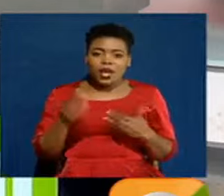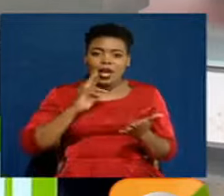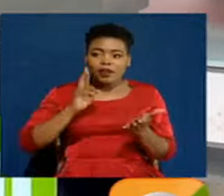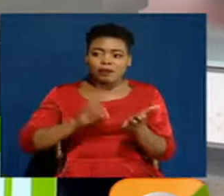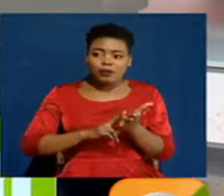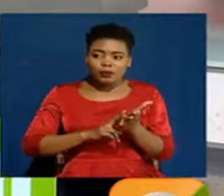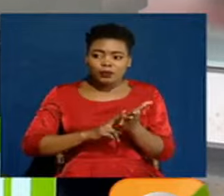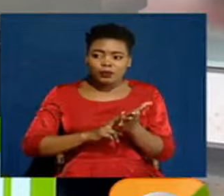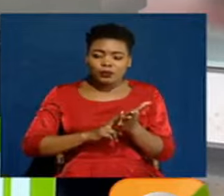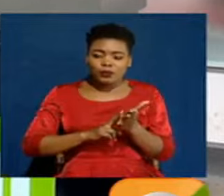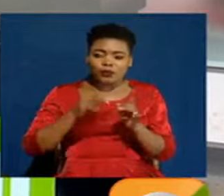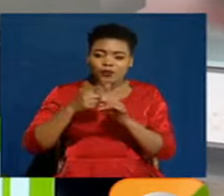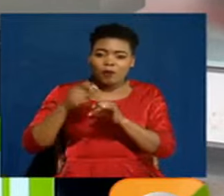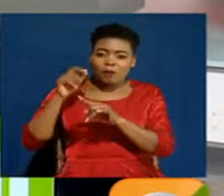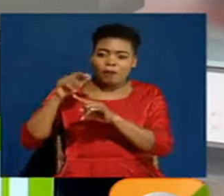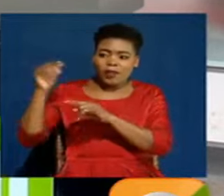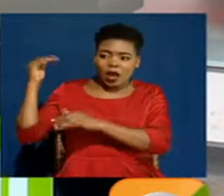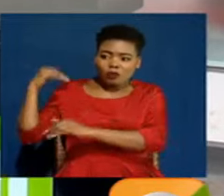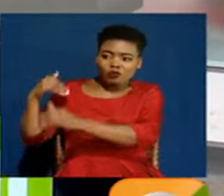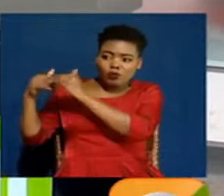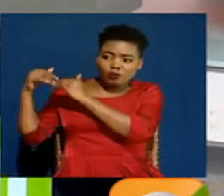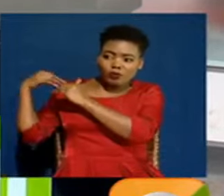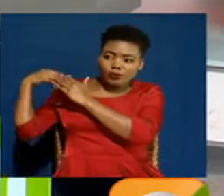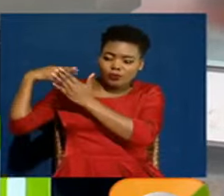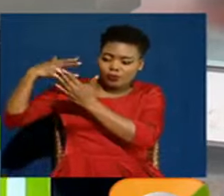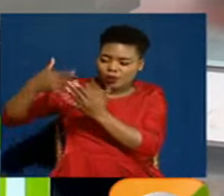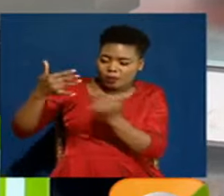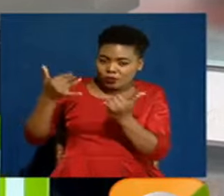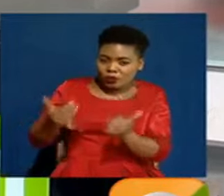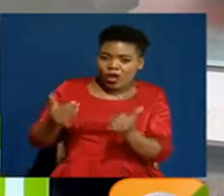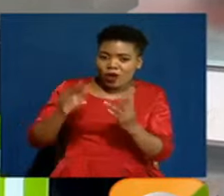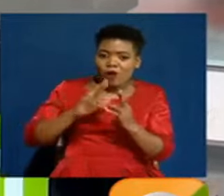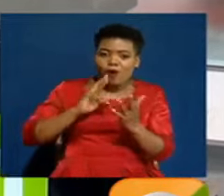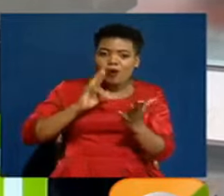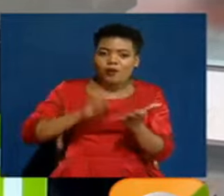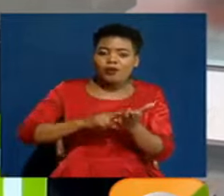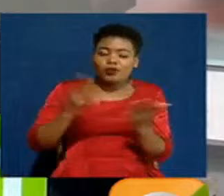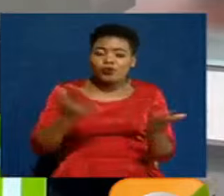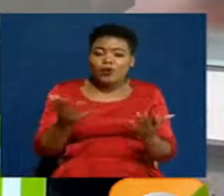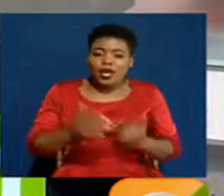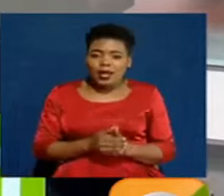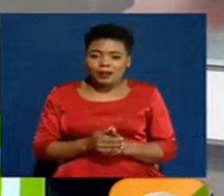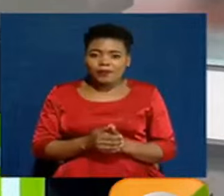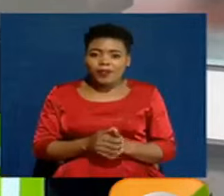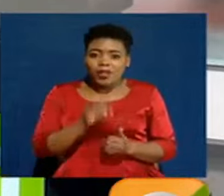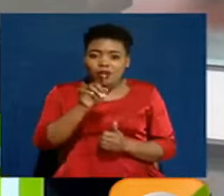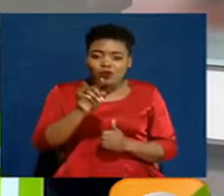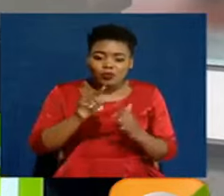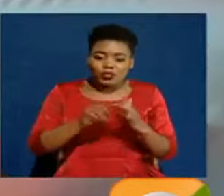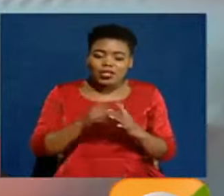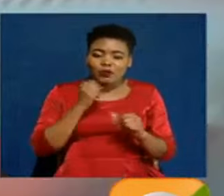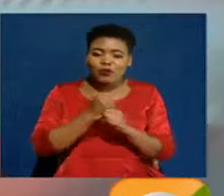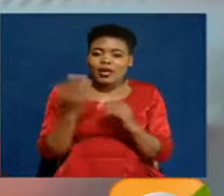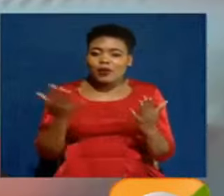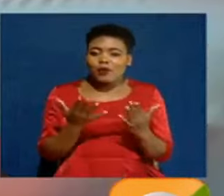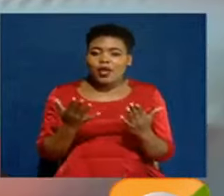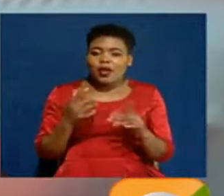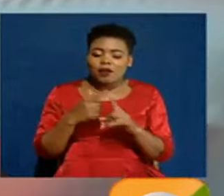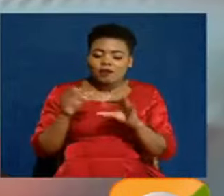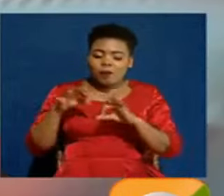you and where are you coming from? What's your background that you're emerging from? And there was that a lot from family members,